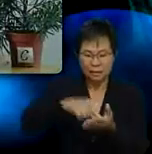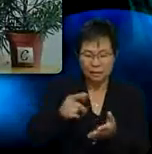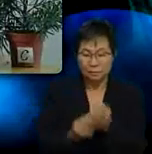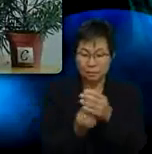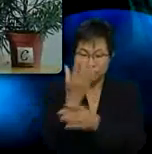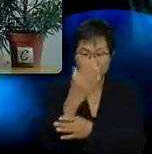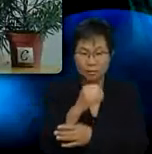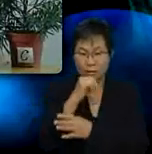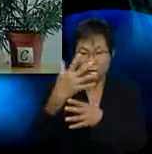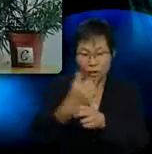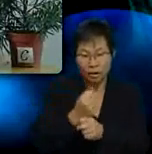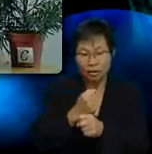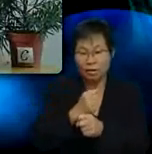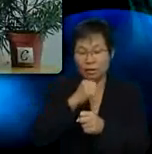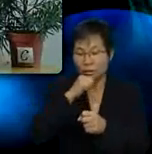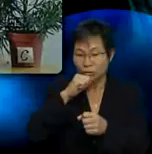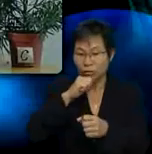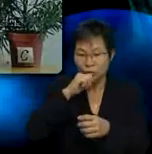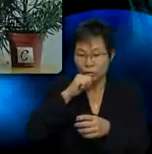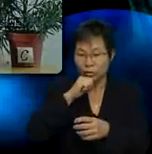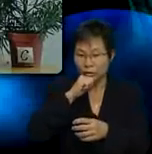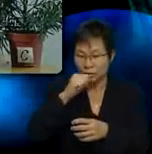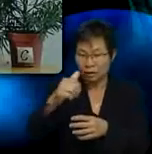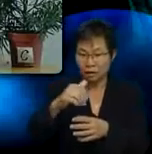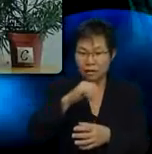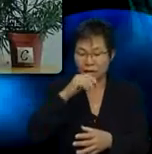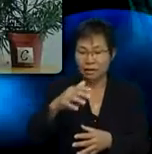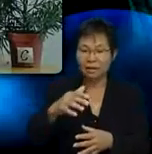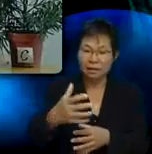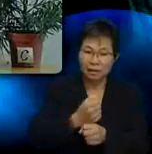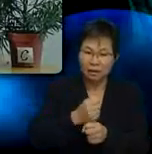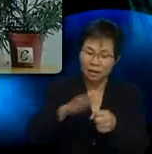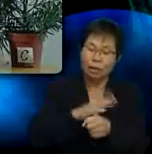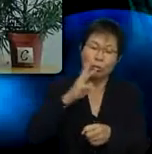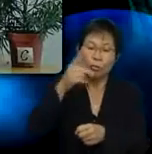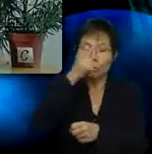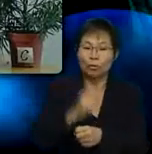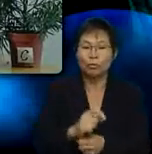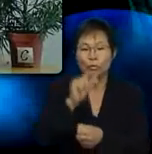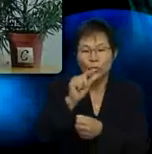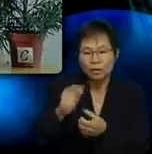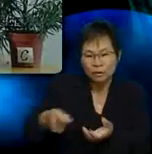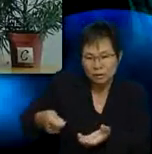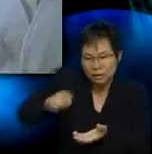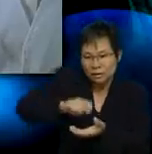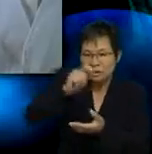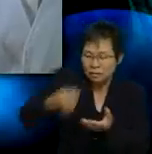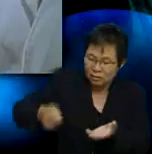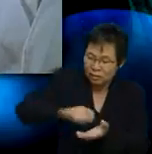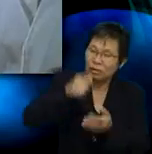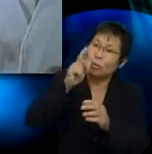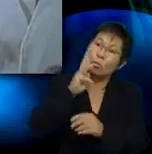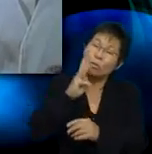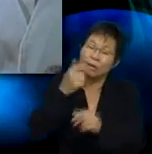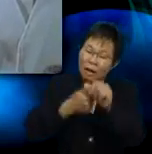This plant did not get enough water because I water it with 1 teaspoon of water every